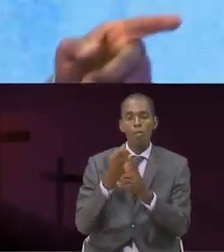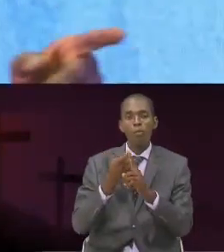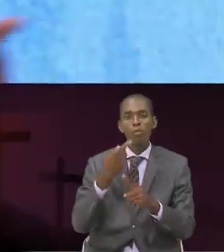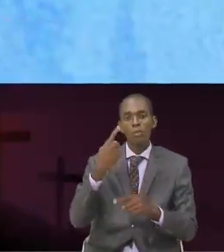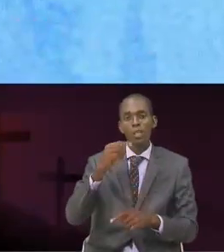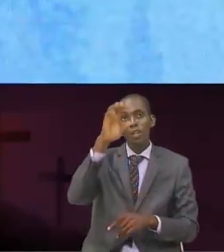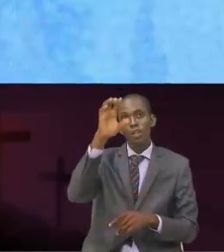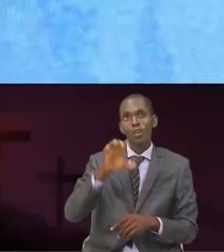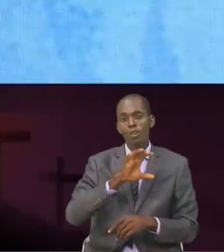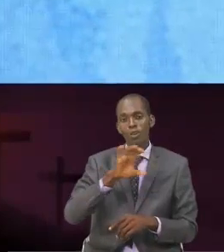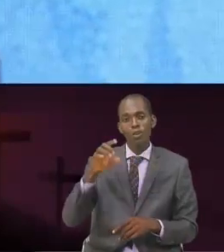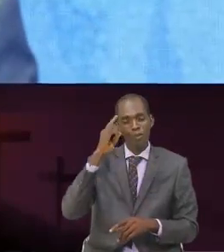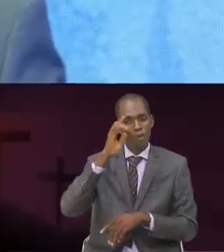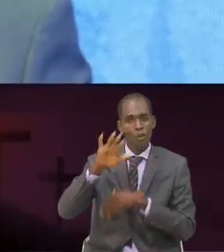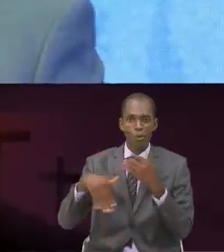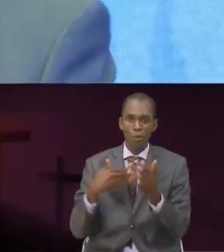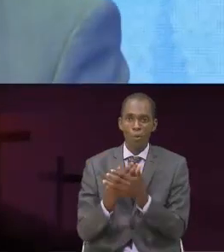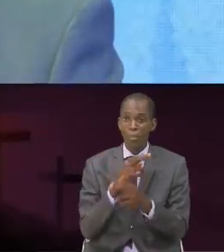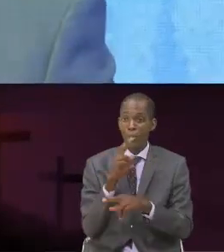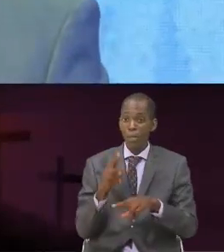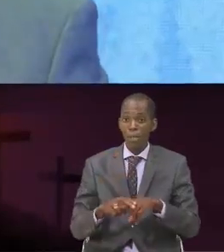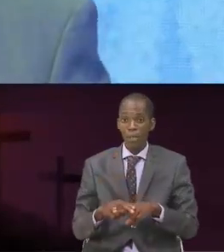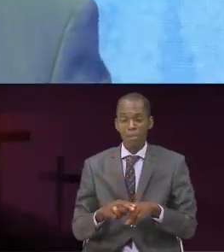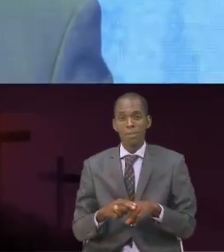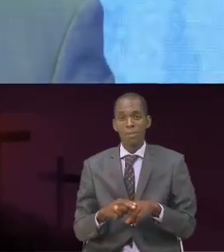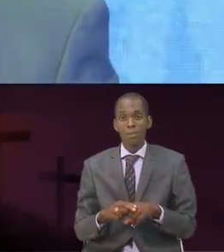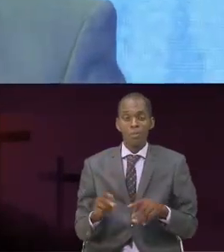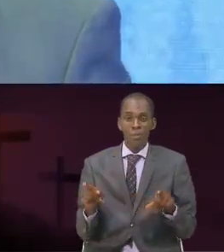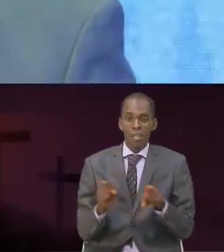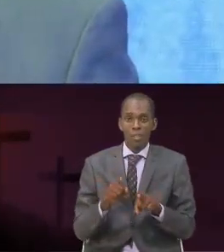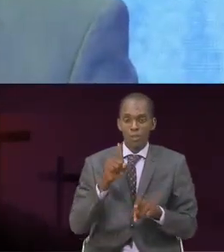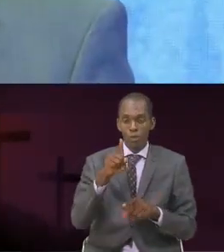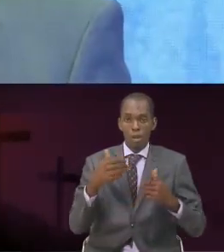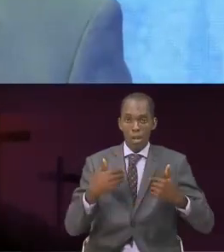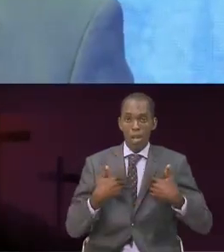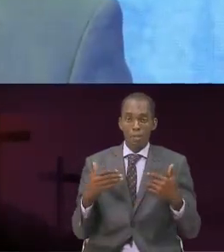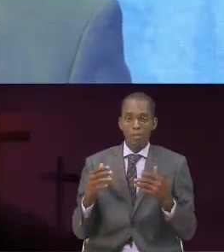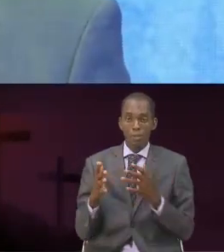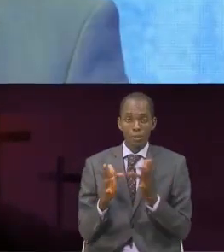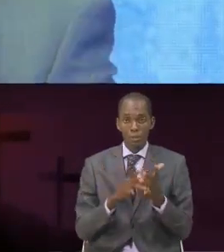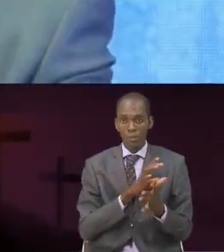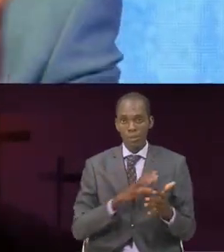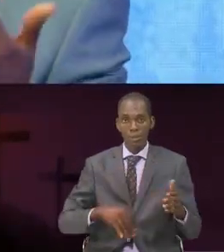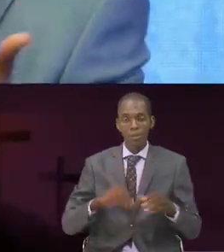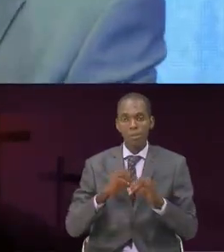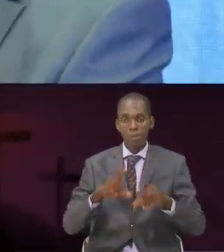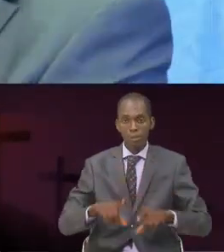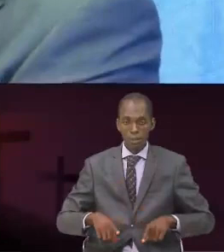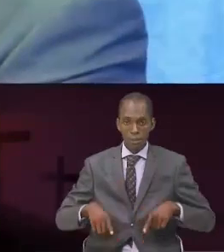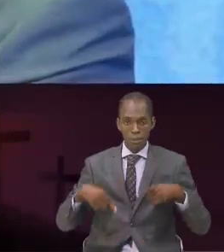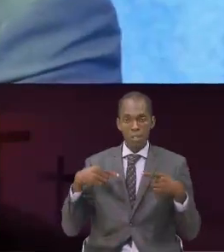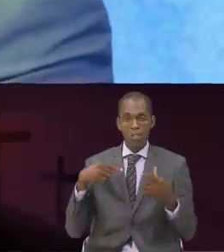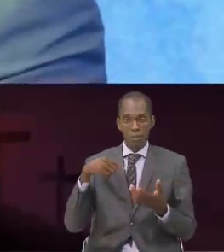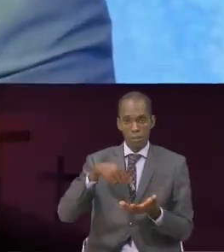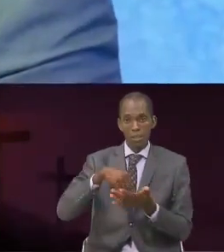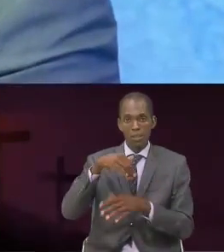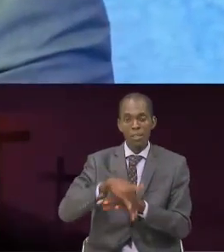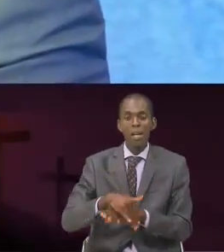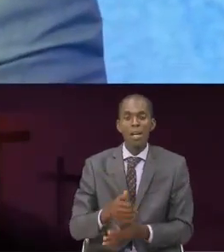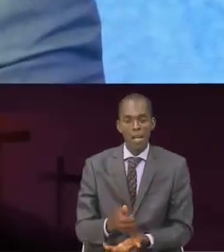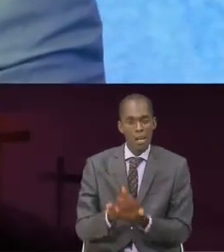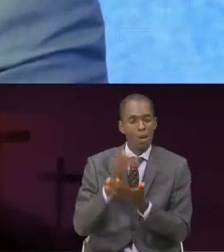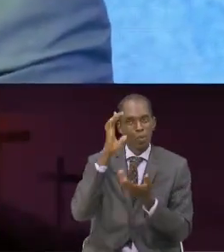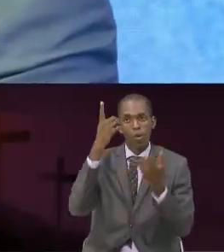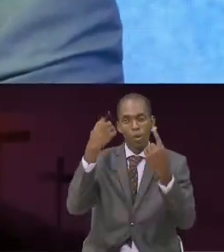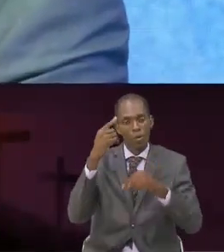cross for all nations. Those who are helpless before this time, as you have Jesus Christ